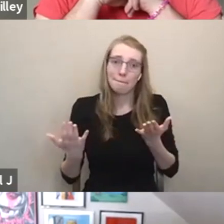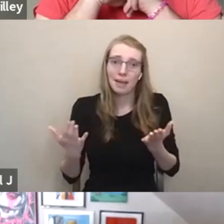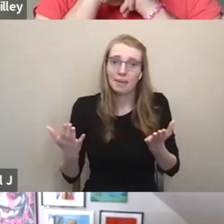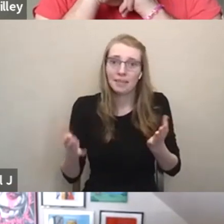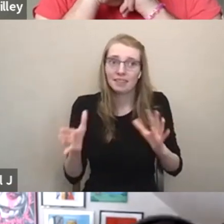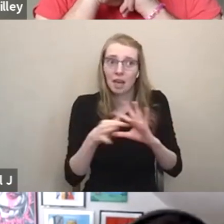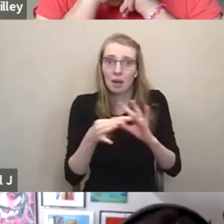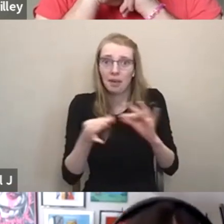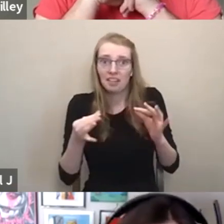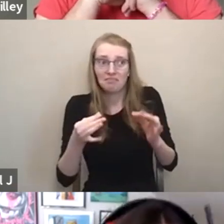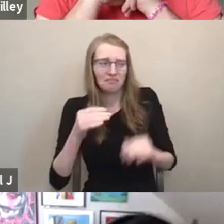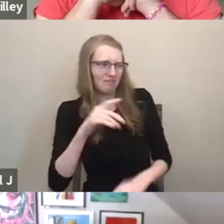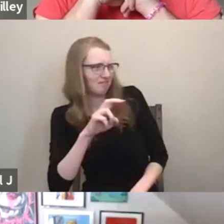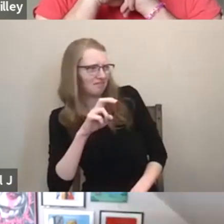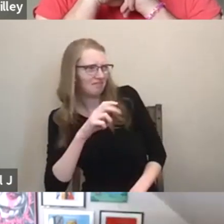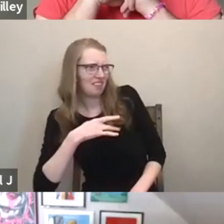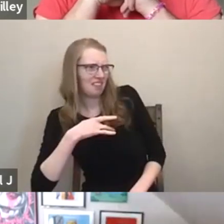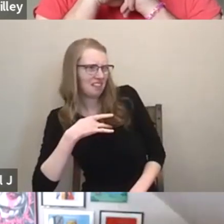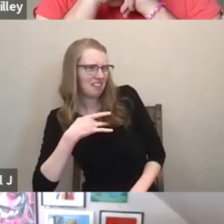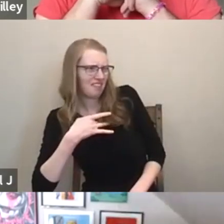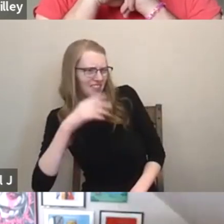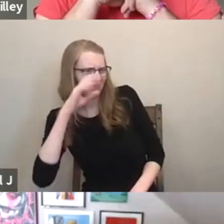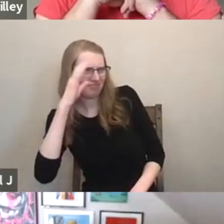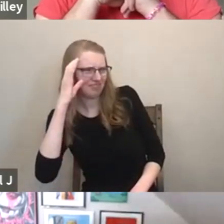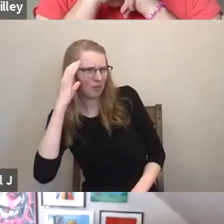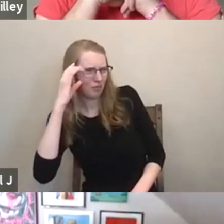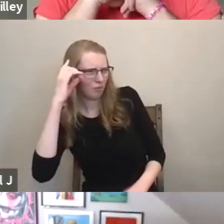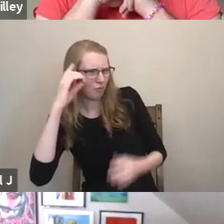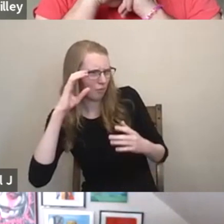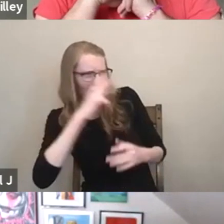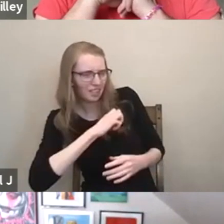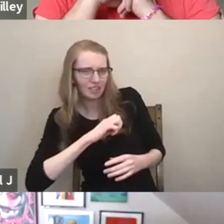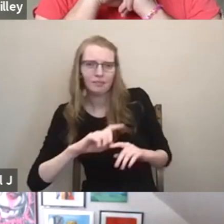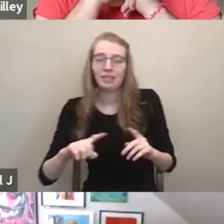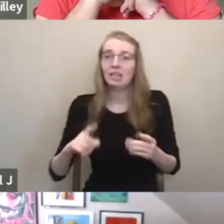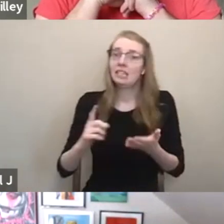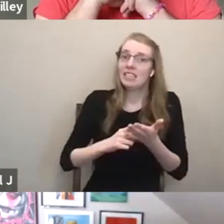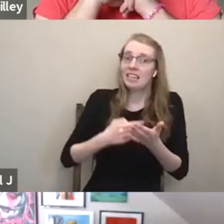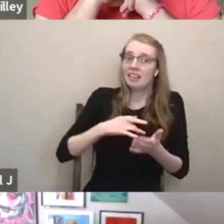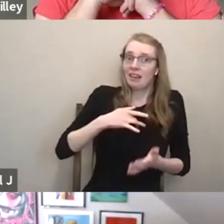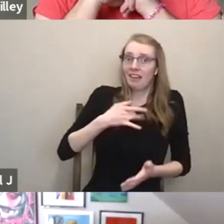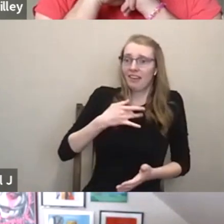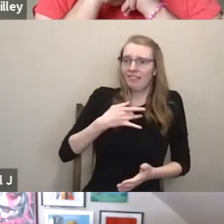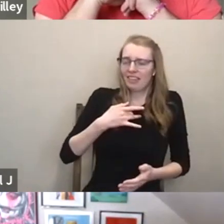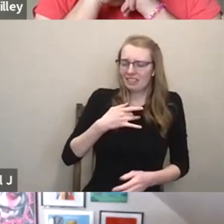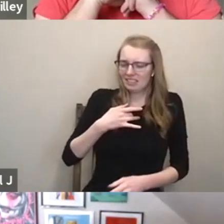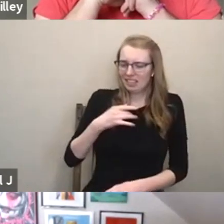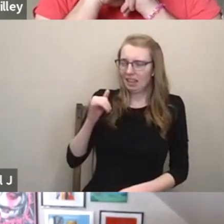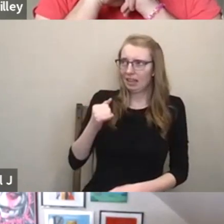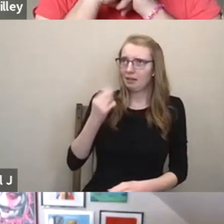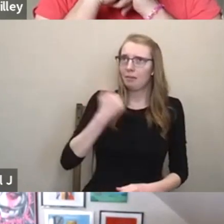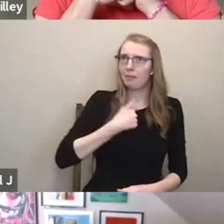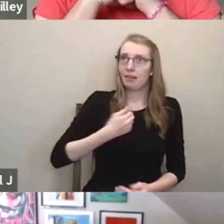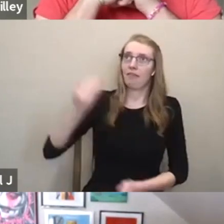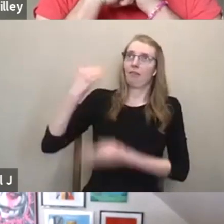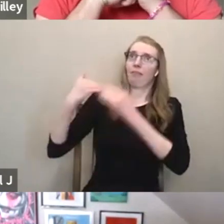lots of times where I still feel like 20-year-old Heather did, where I'm like, I'm not there. I haven't done enough. I don't